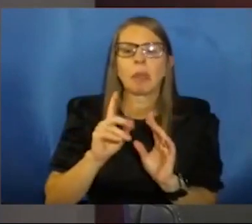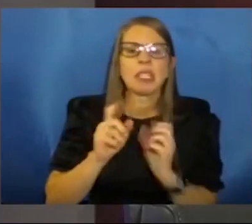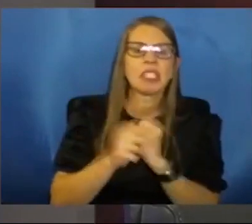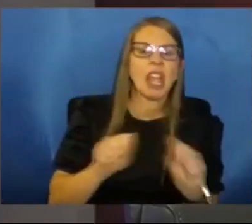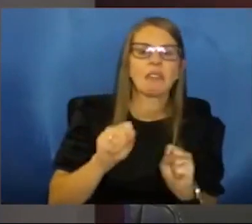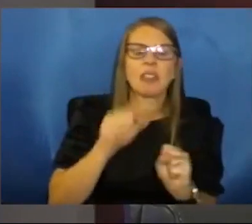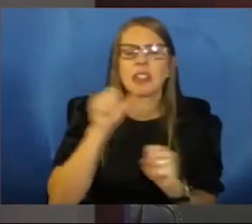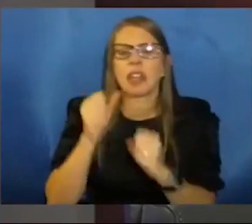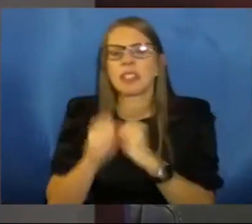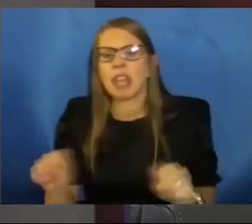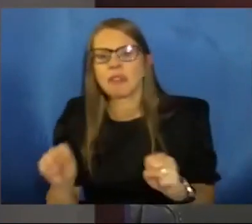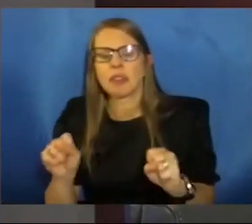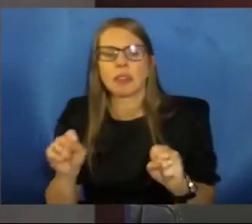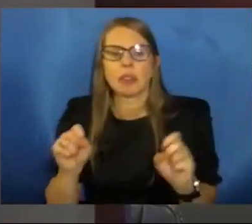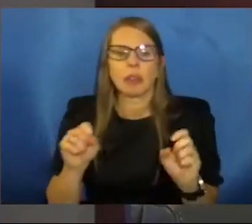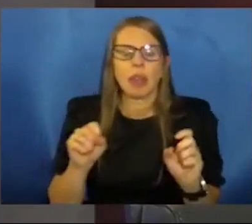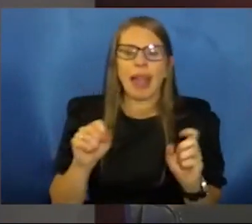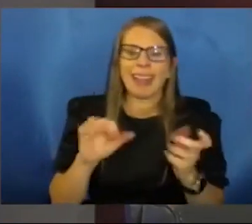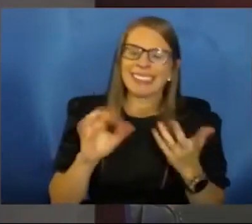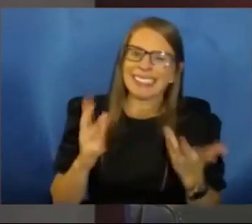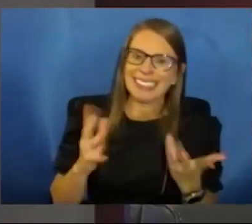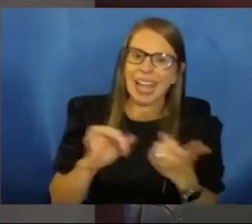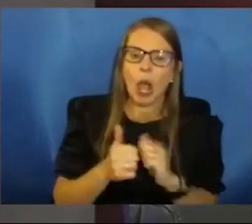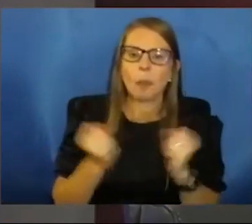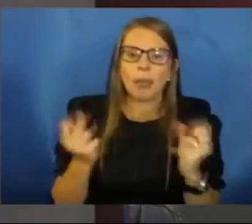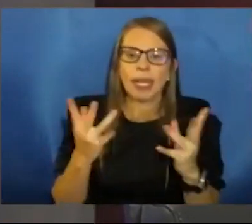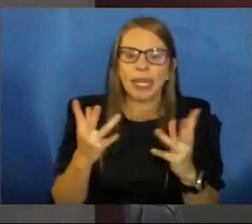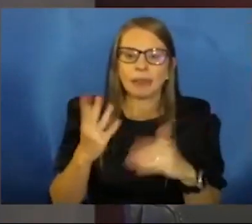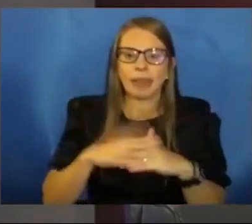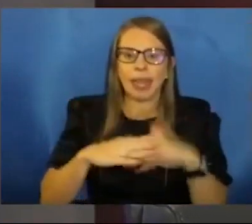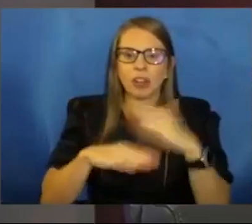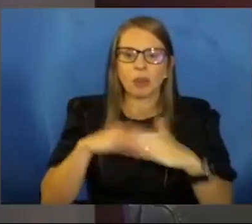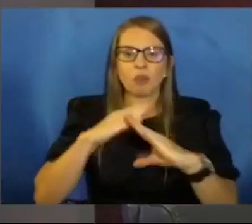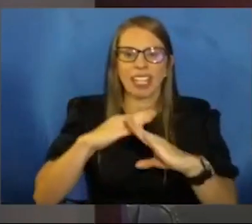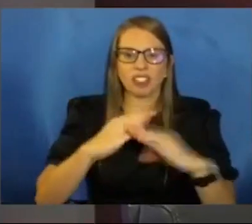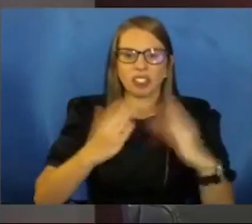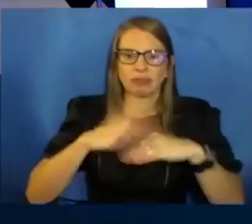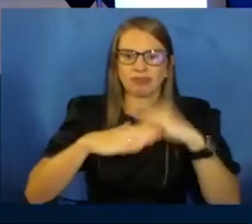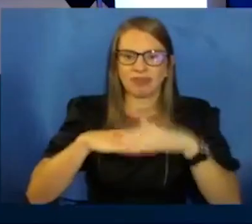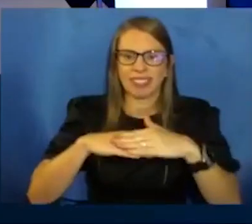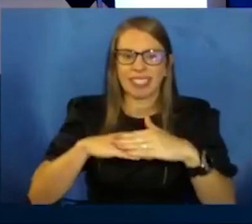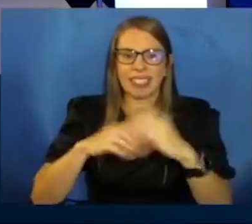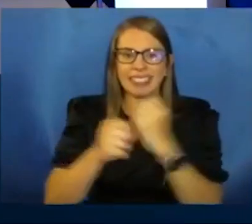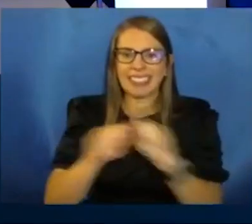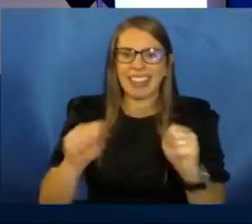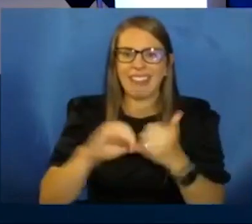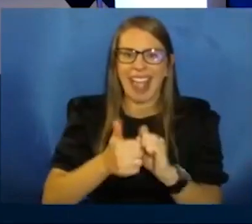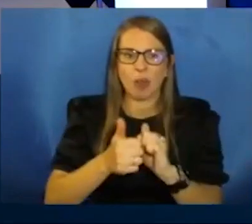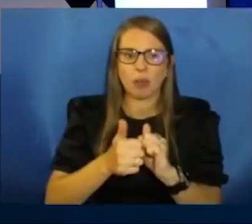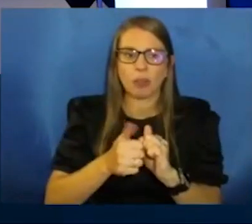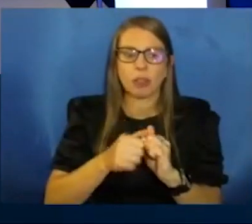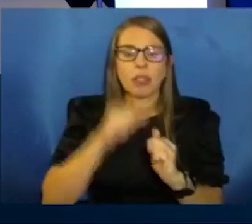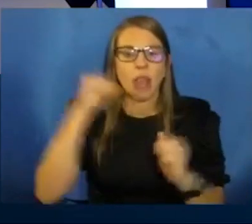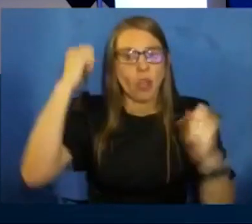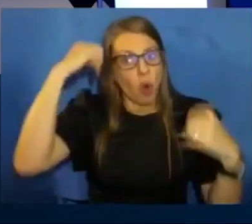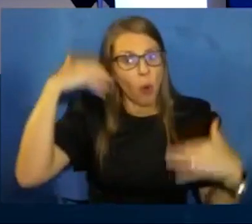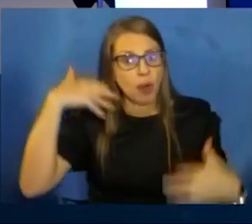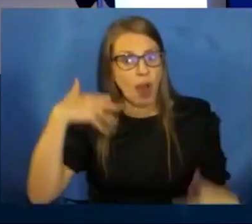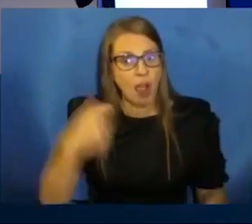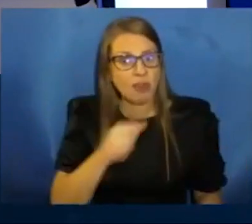not. But I think what we saw early on from some of those early reports was that when you have both parties that are masked,